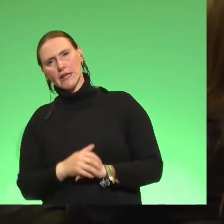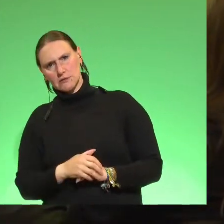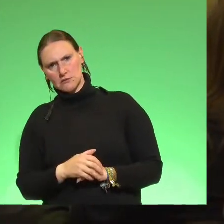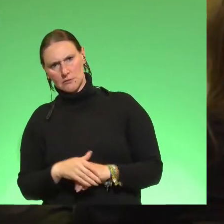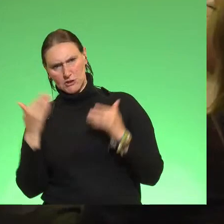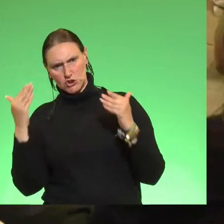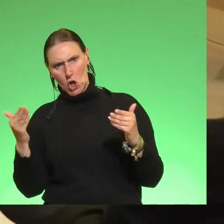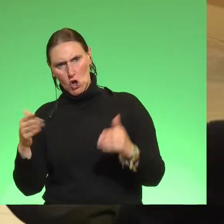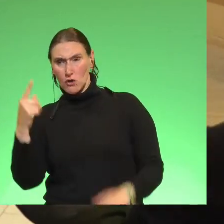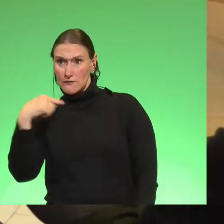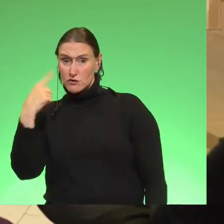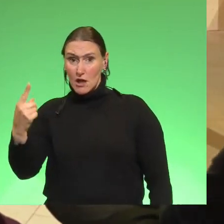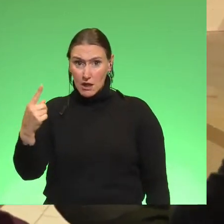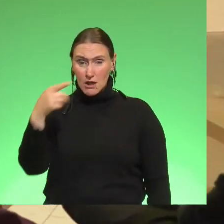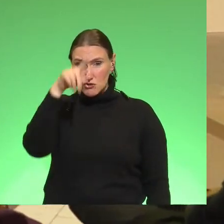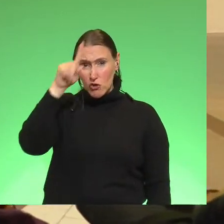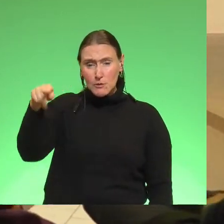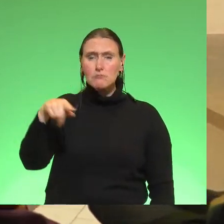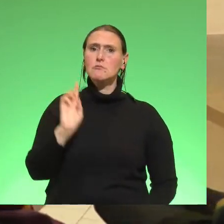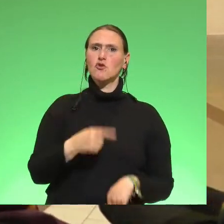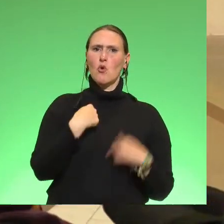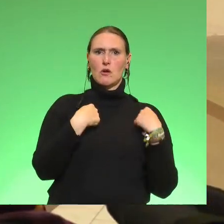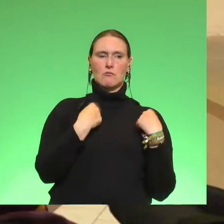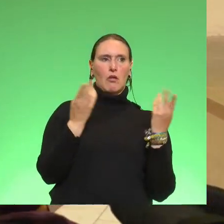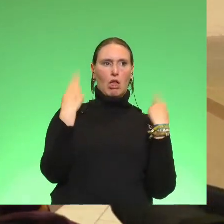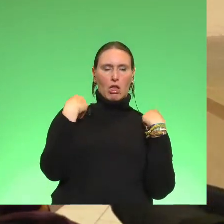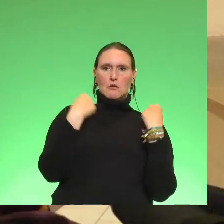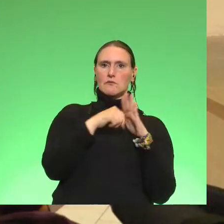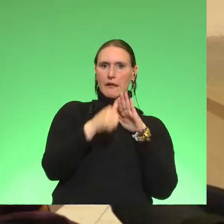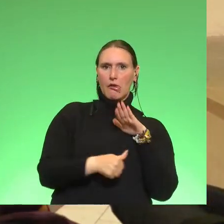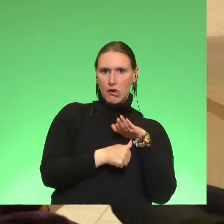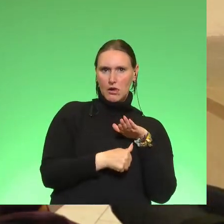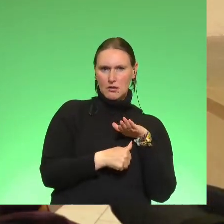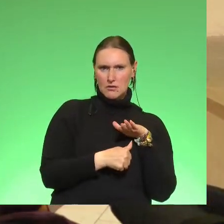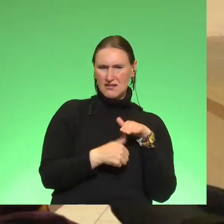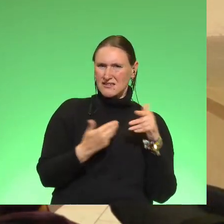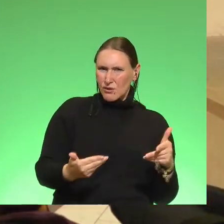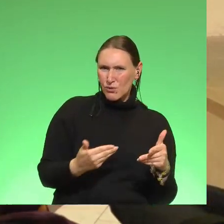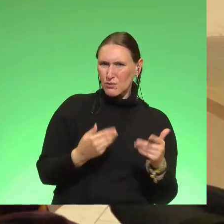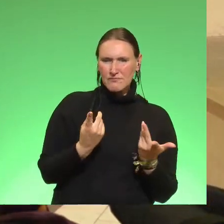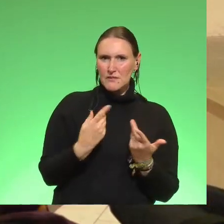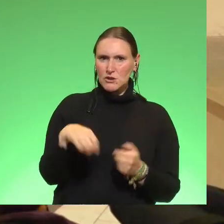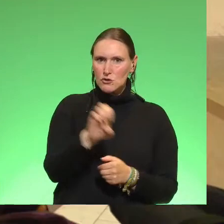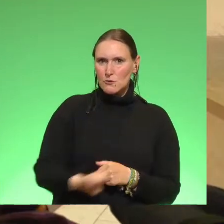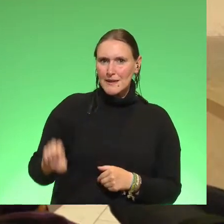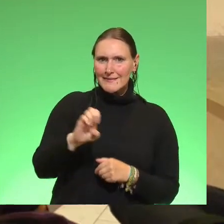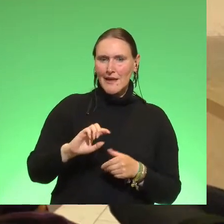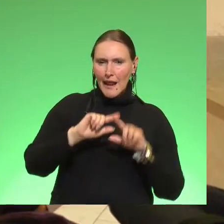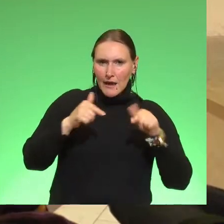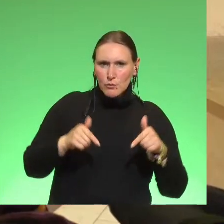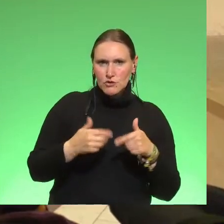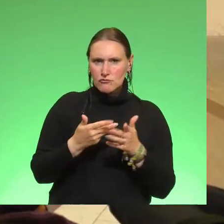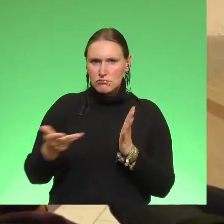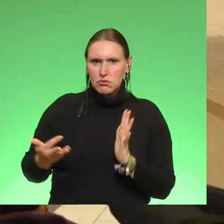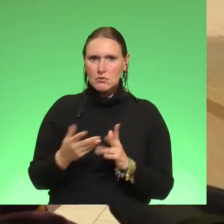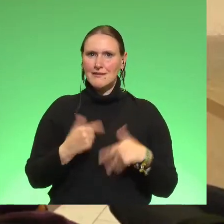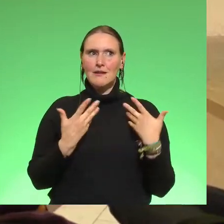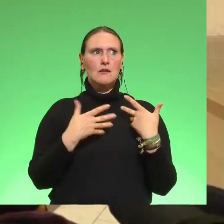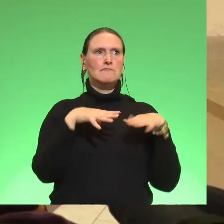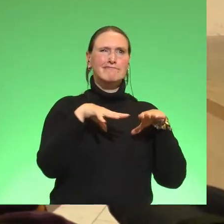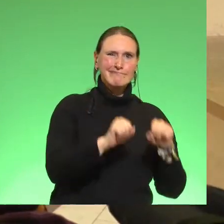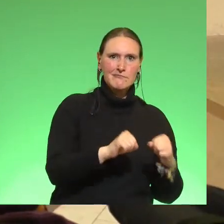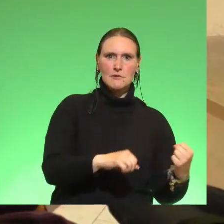guess, one of the very typical examples in a manifold of European languages where empire transpires